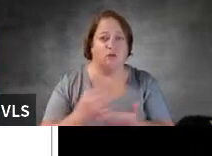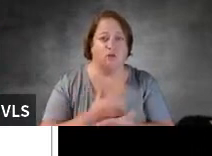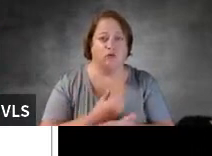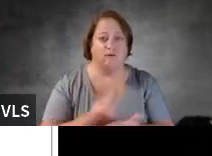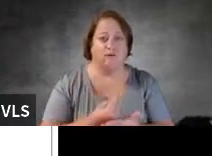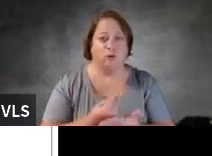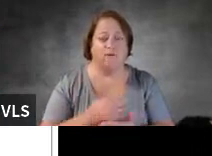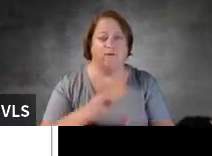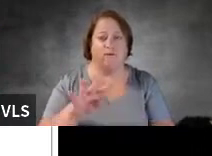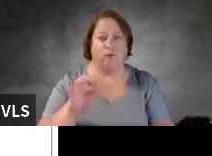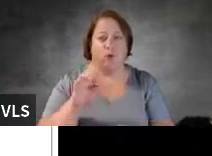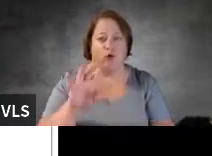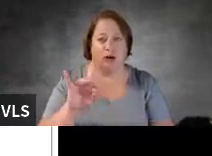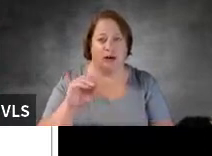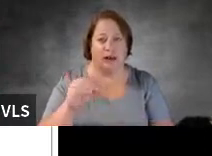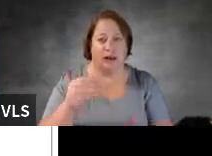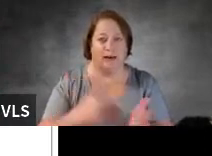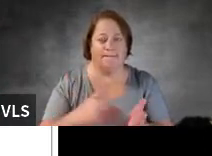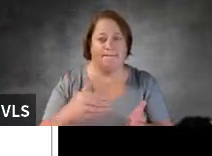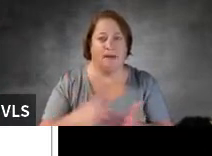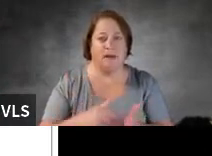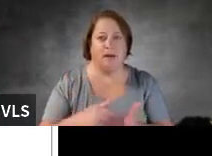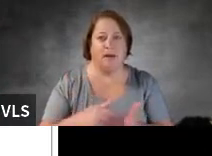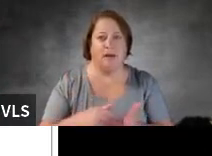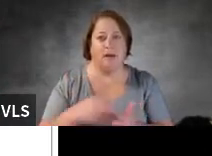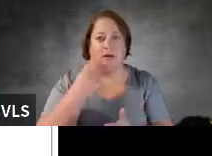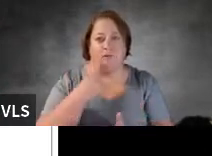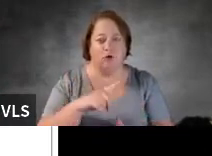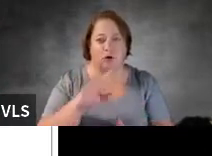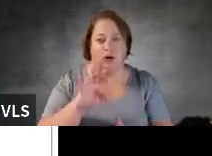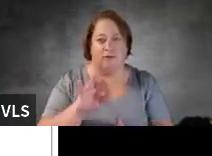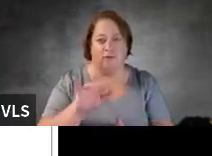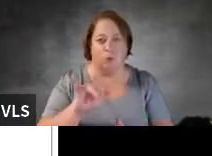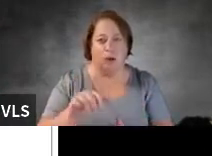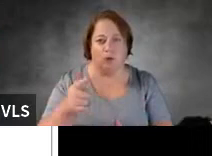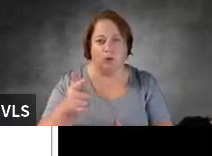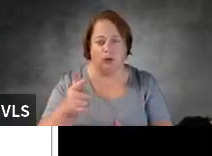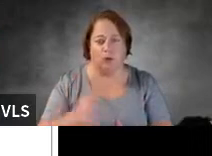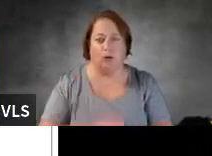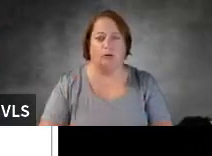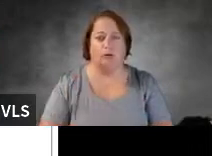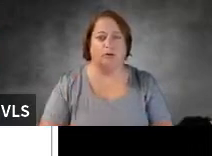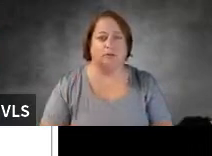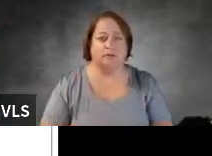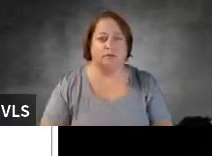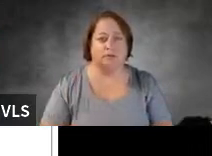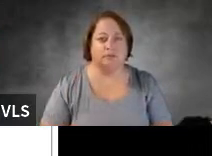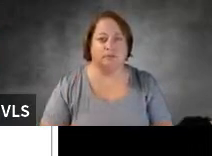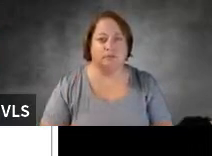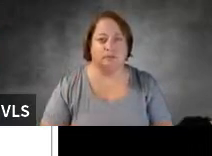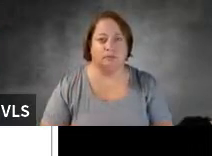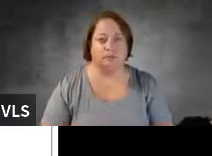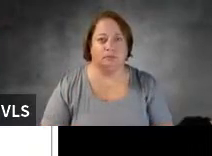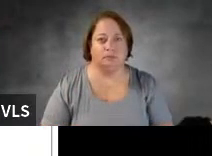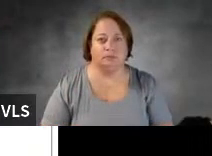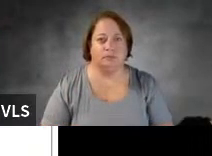of $480 million for FY21. Next slide, please.